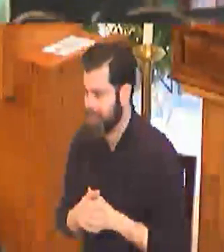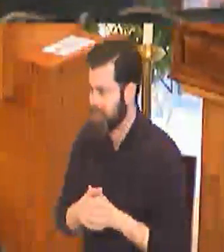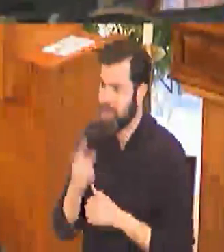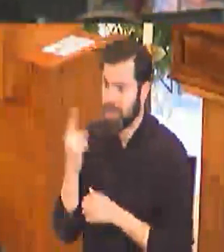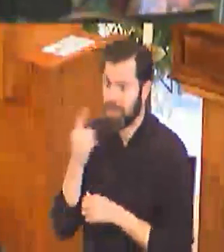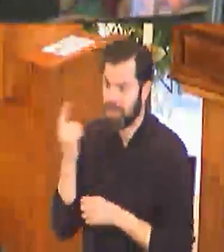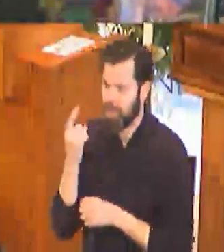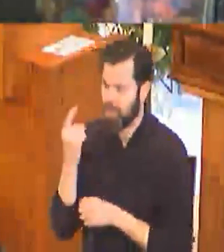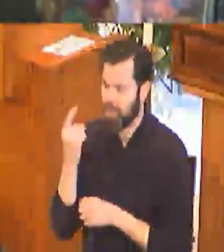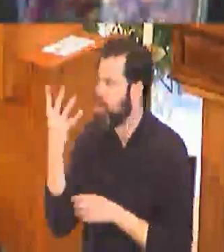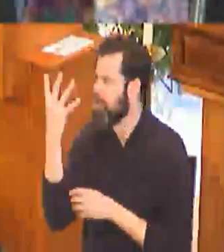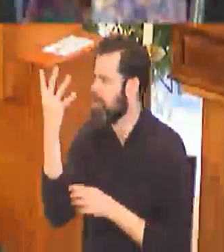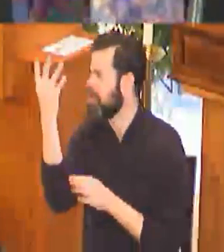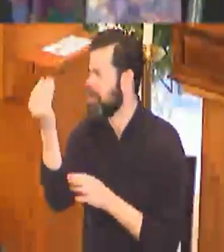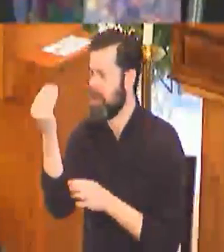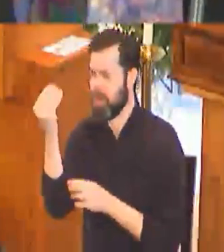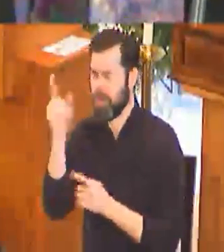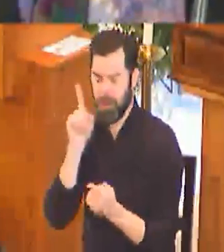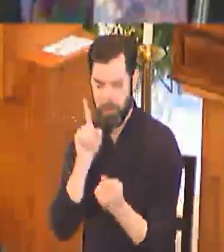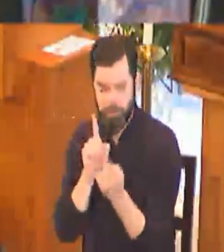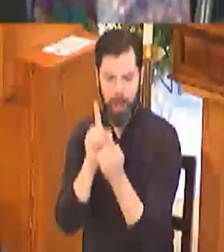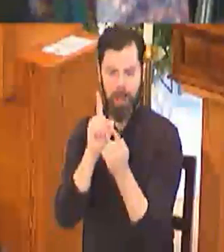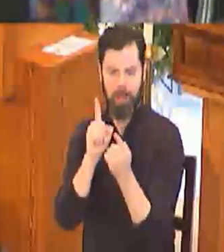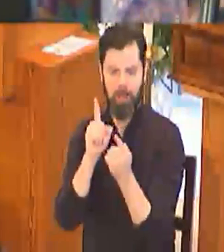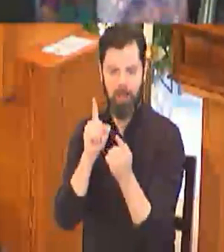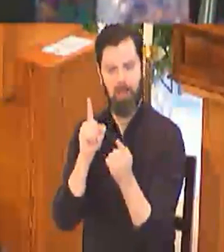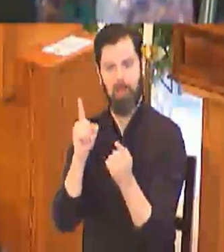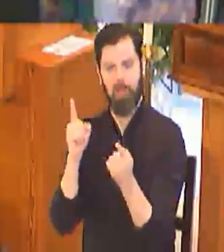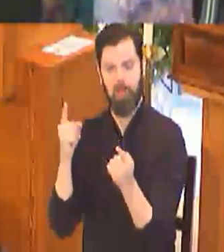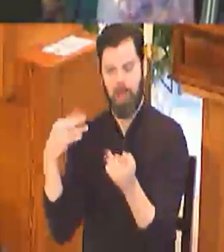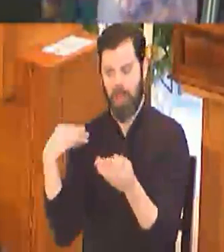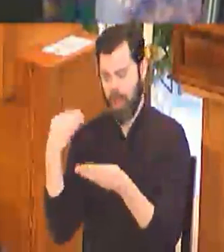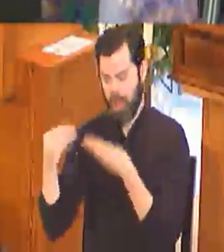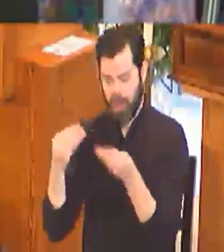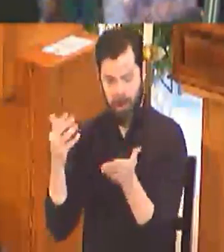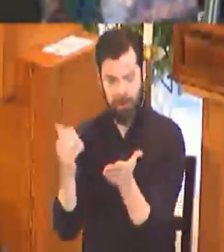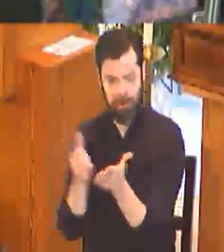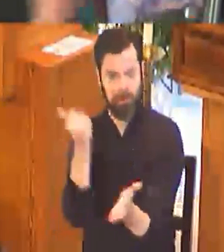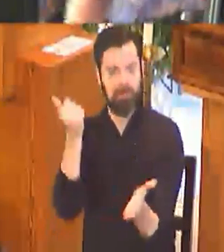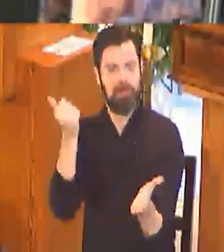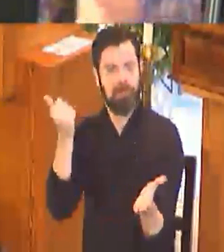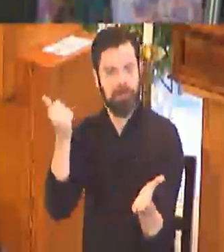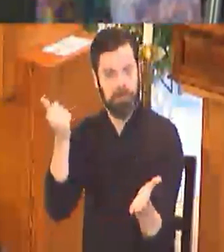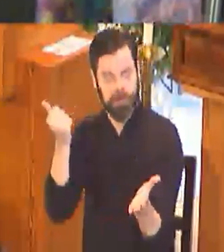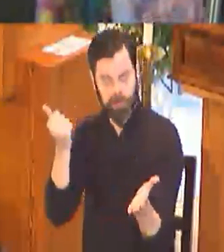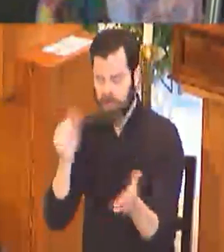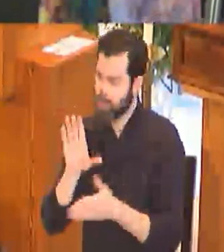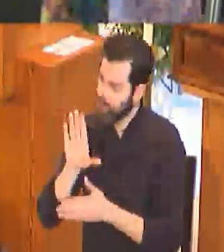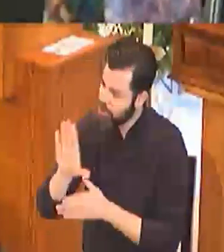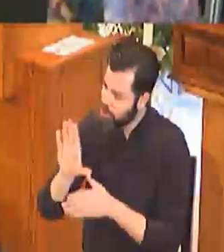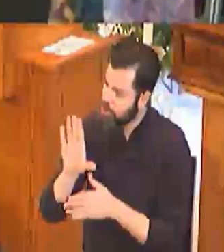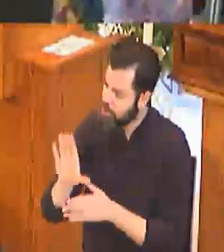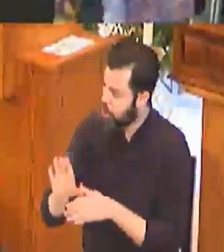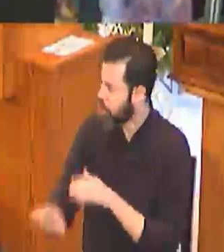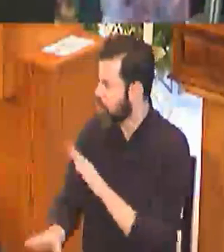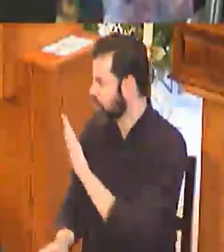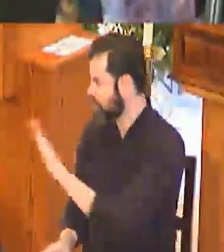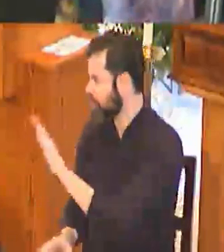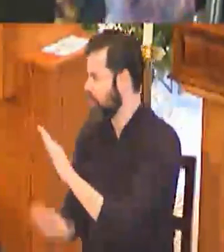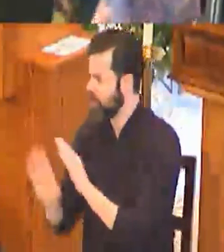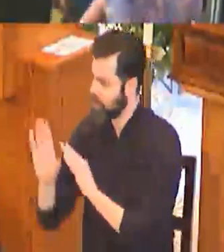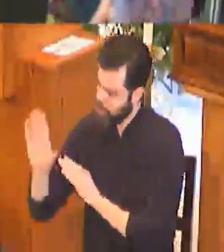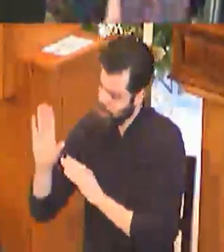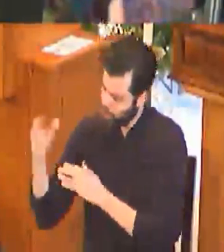walk right out of here and walk right into their inheritance. It's true. Come on, tell them what it is. Say it's yours. It's yours.